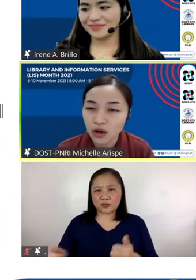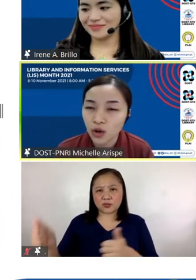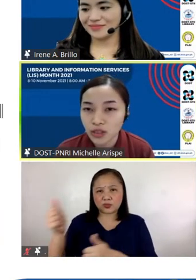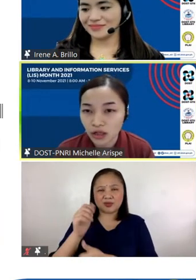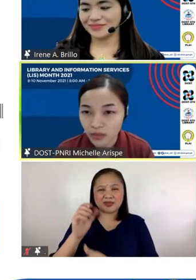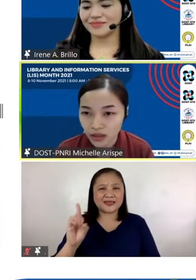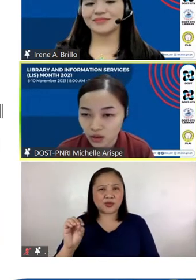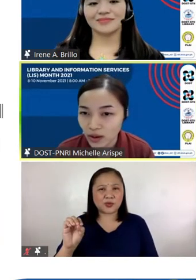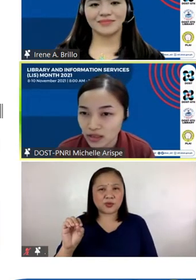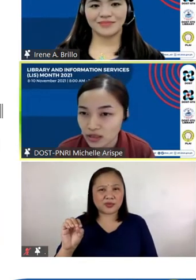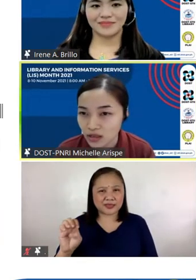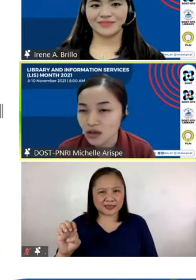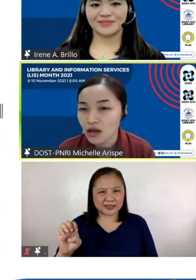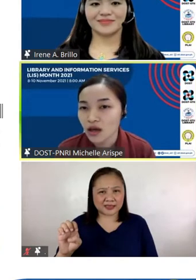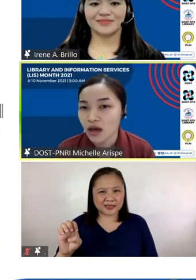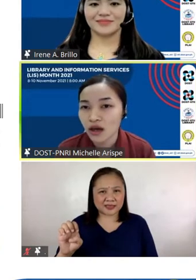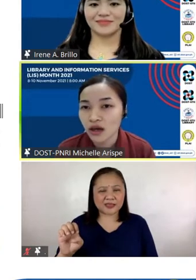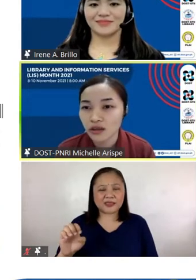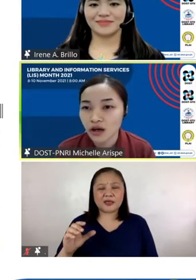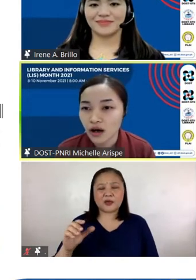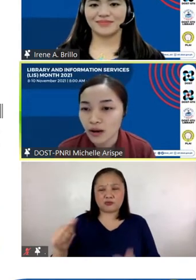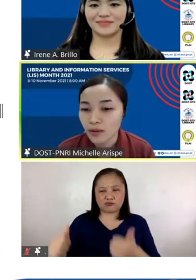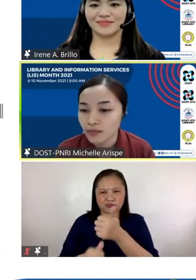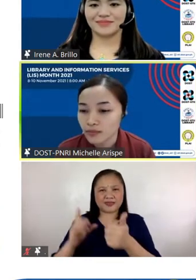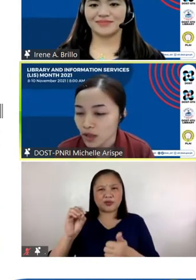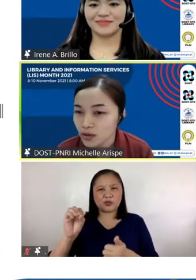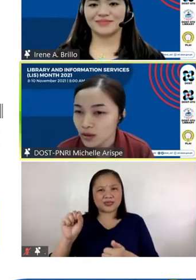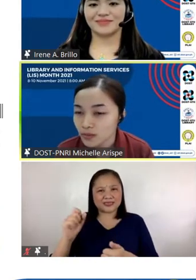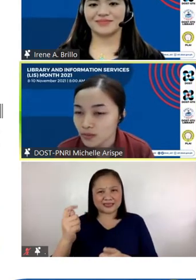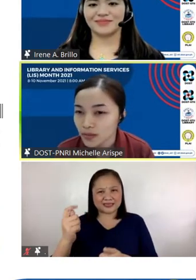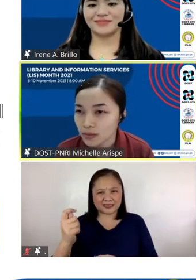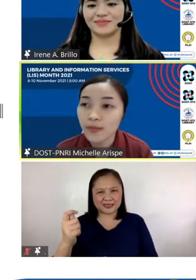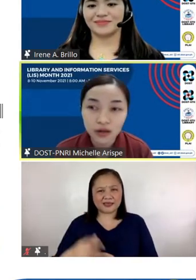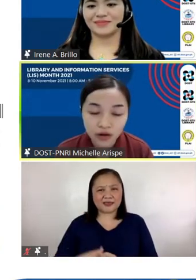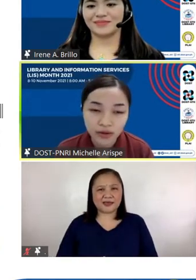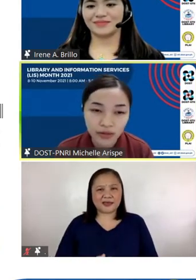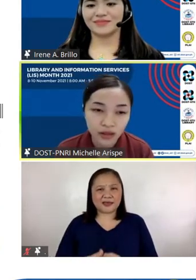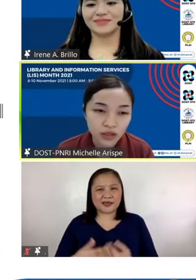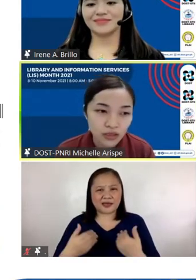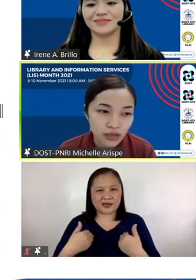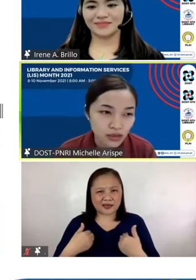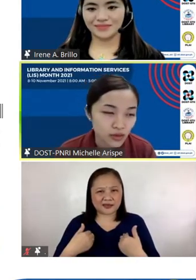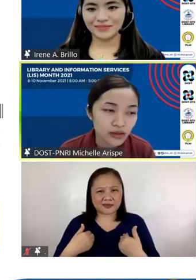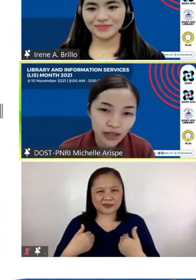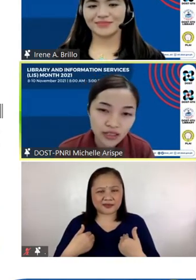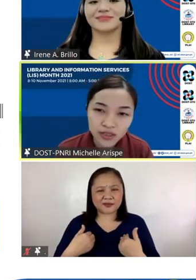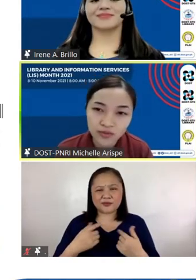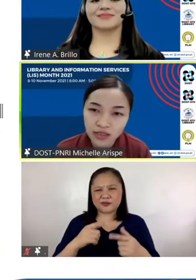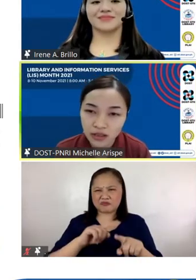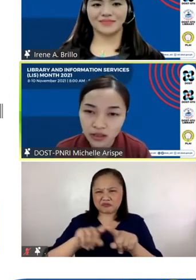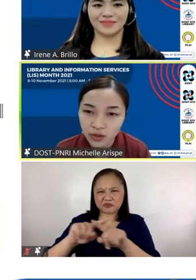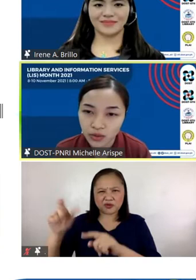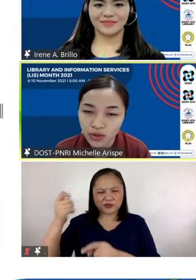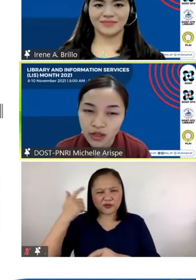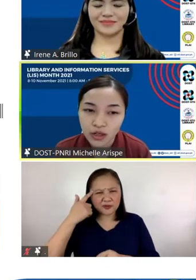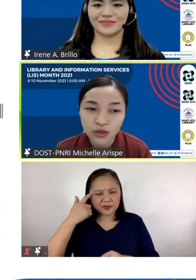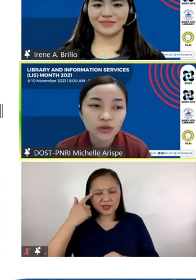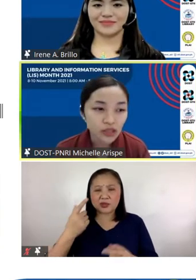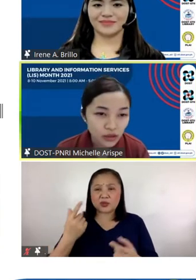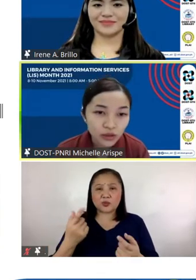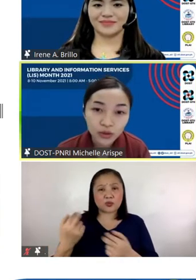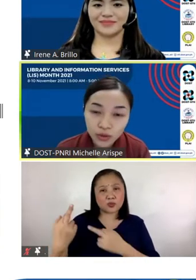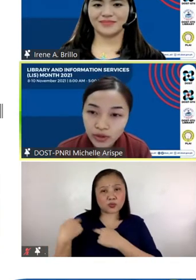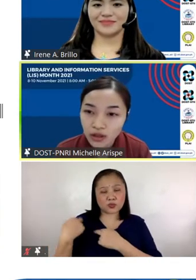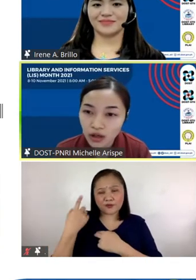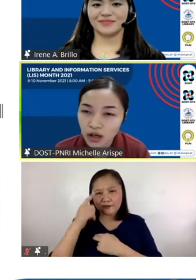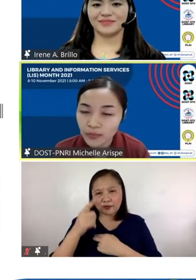DOE, co-chaired by DOST, and meron ding iba pang government agency. So their task was basically to